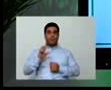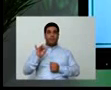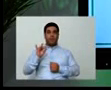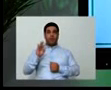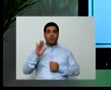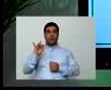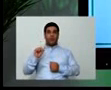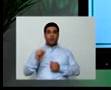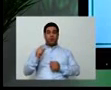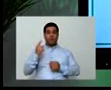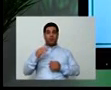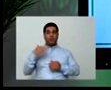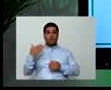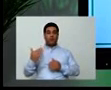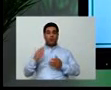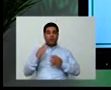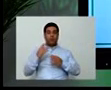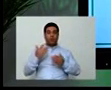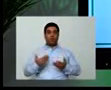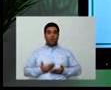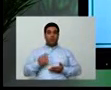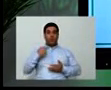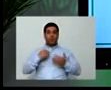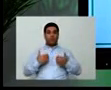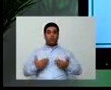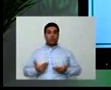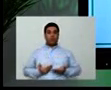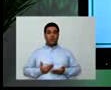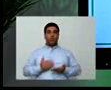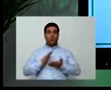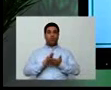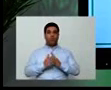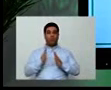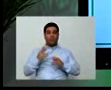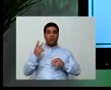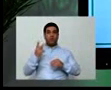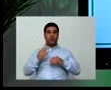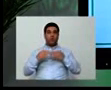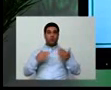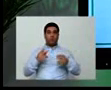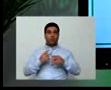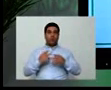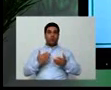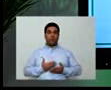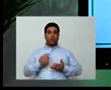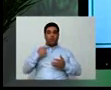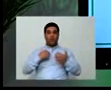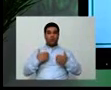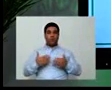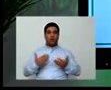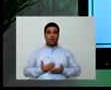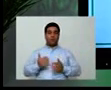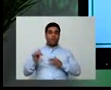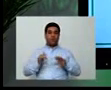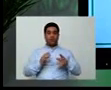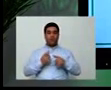Biosfera esa bir tomondan tirik organizmlarning yashash muhiti bo'lsa, ikkinchi tomondan esa tirik organizmlarning hayotiy